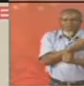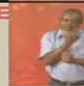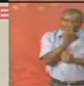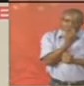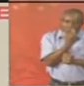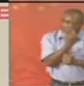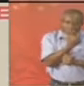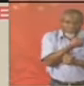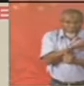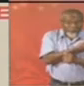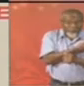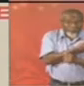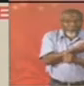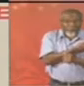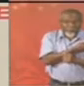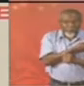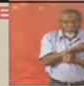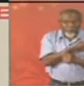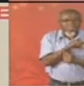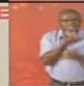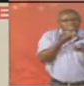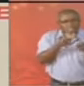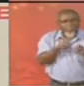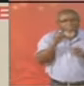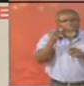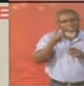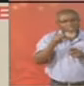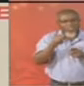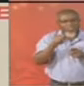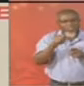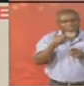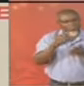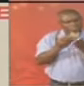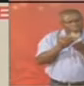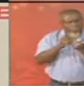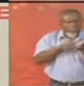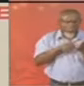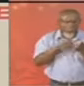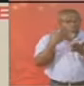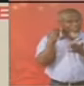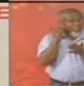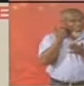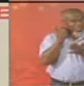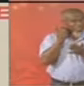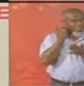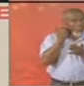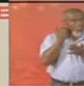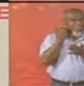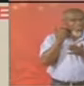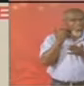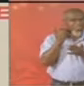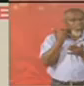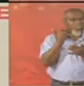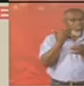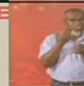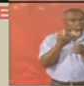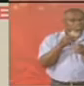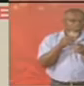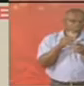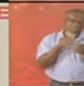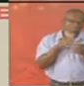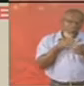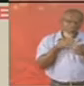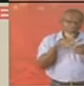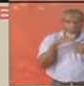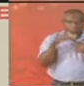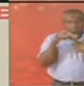those things, those are expected. The fevers that people mount, that feeling of what we call malaise, or sometimes people say they